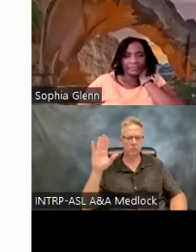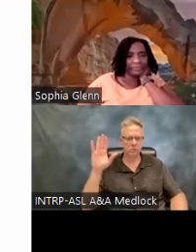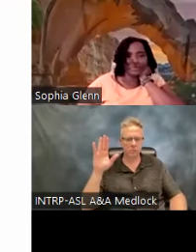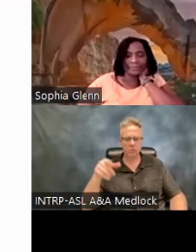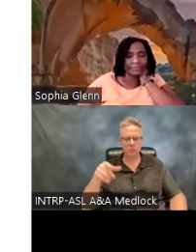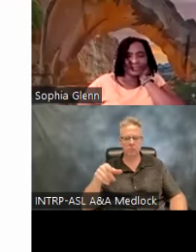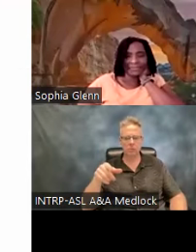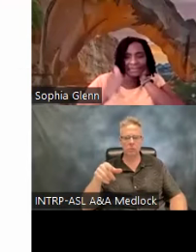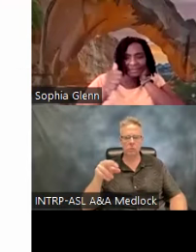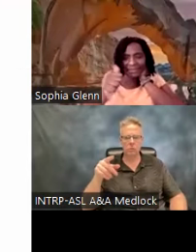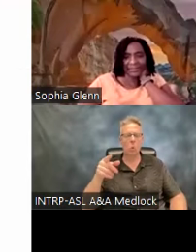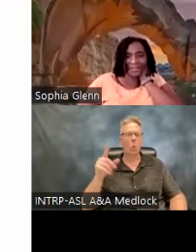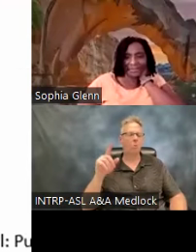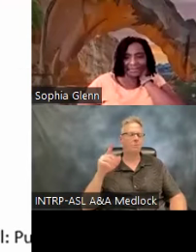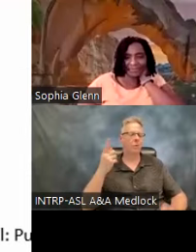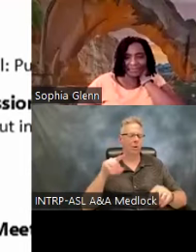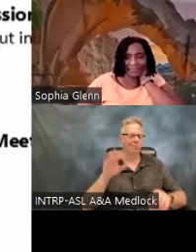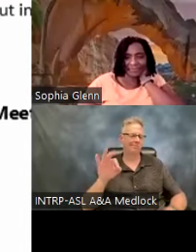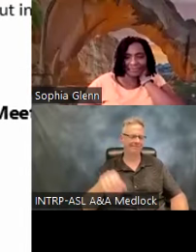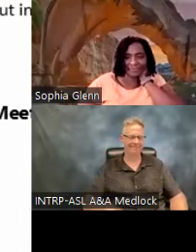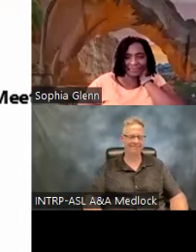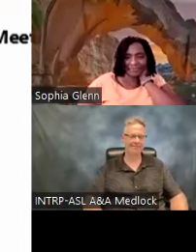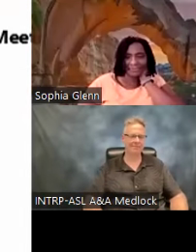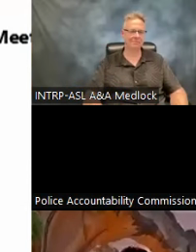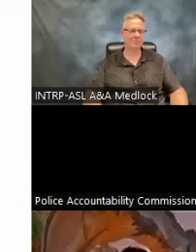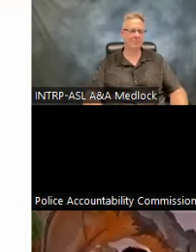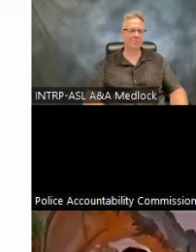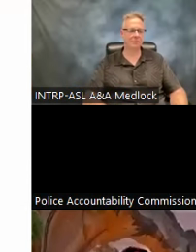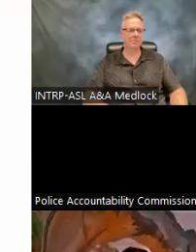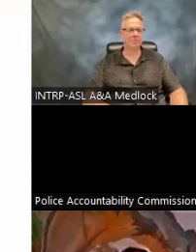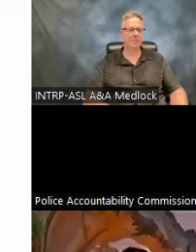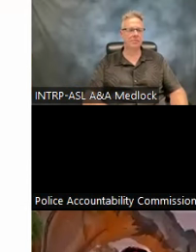just agreeing? Okay, thank you. Then we move on.